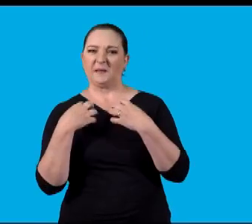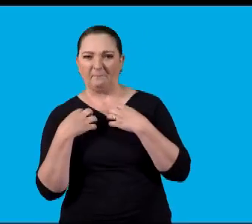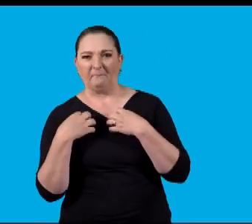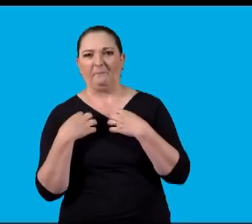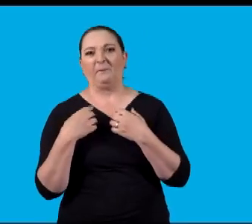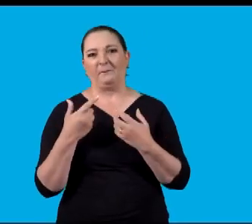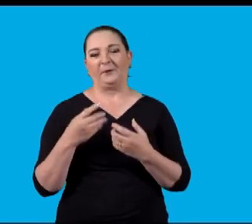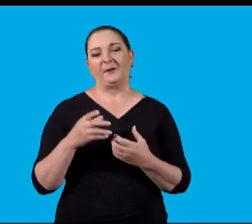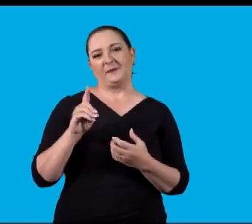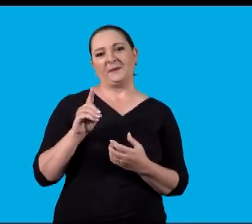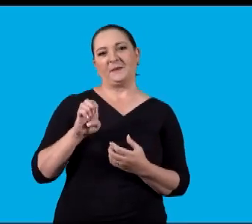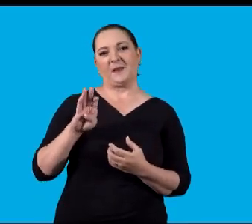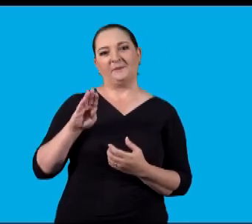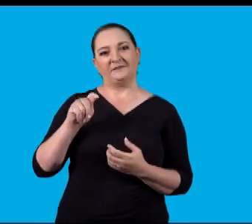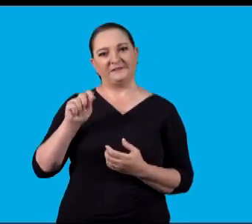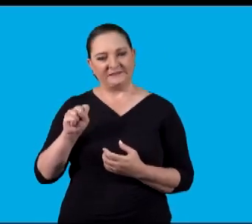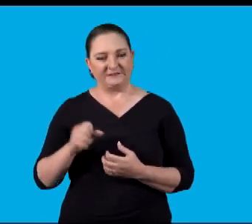debts in this case.